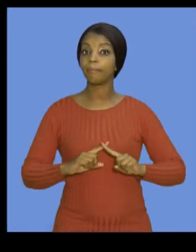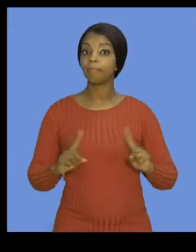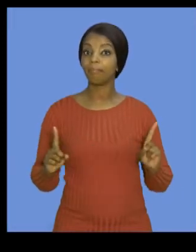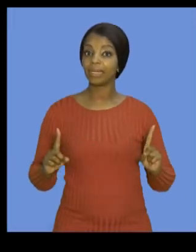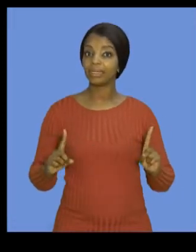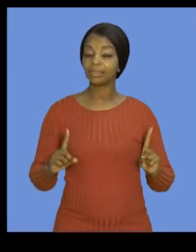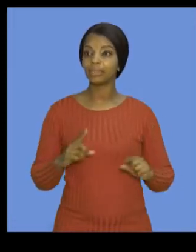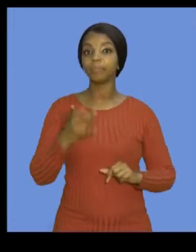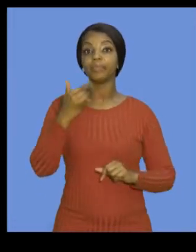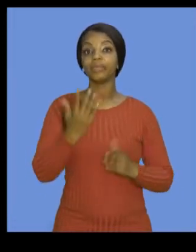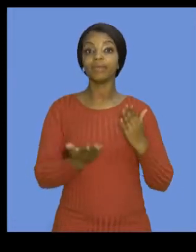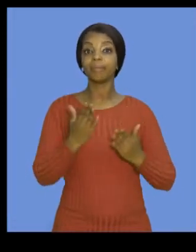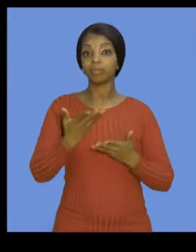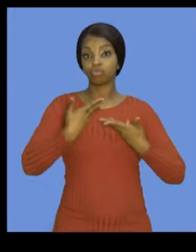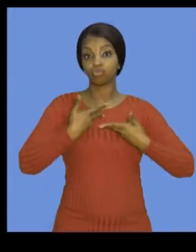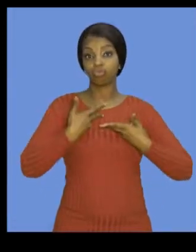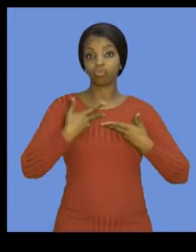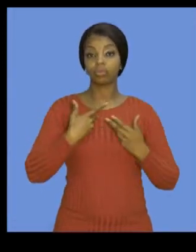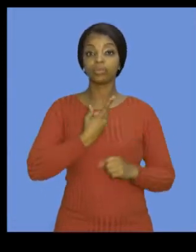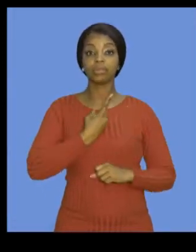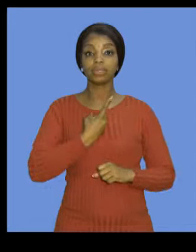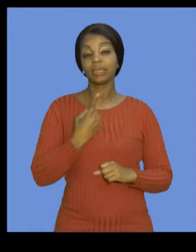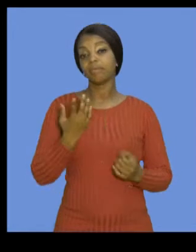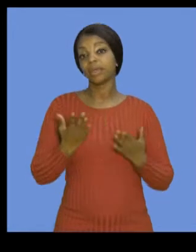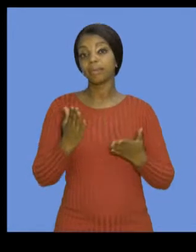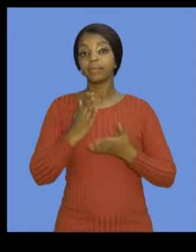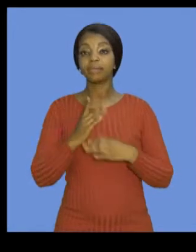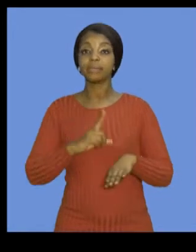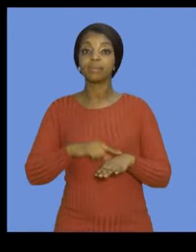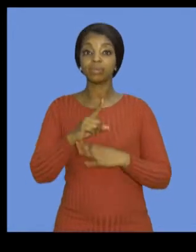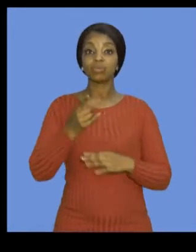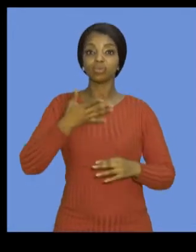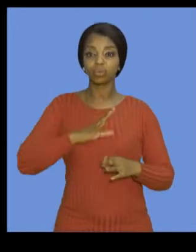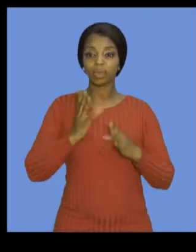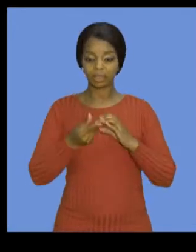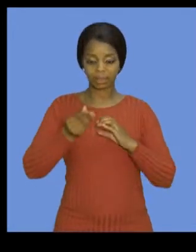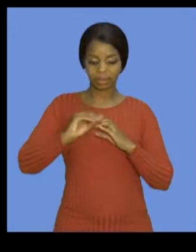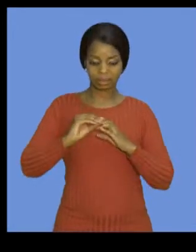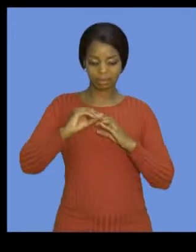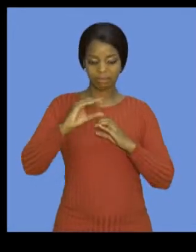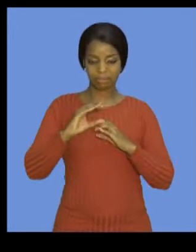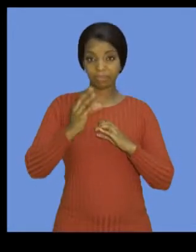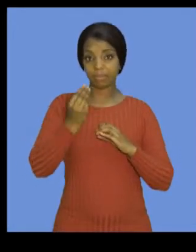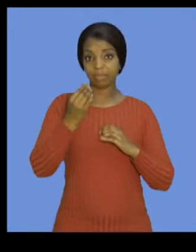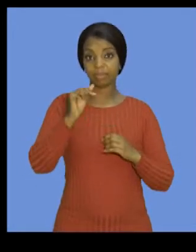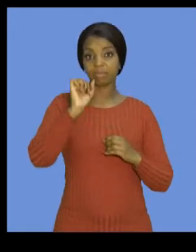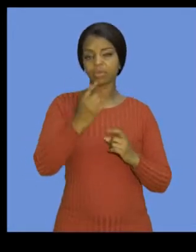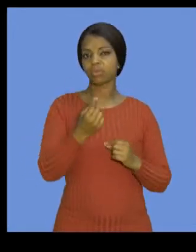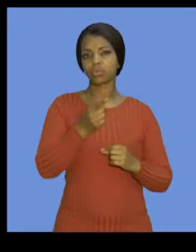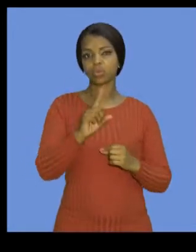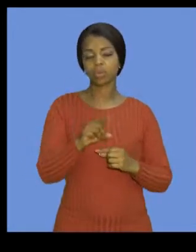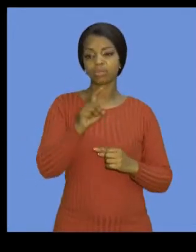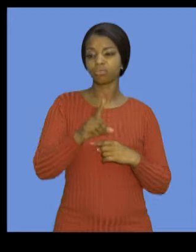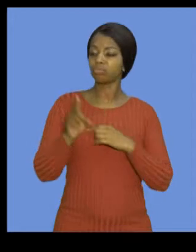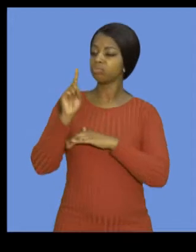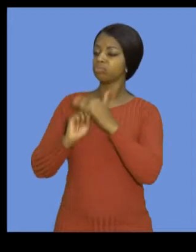if maybe you are like myself and at times you just want to get, some interest on your money, you go to the bank